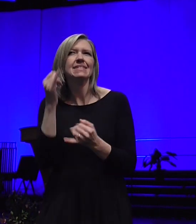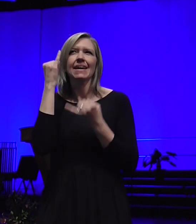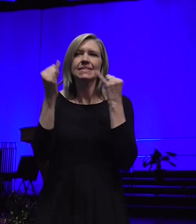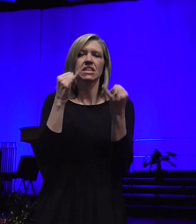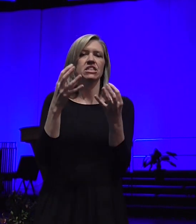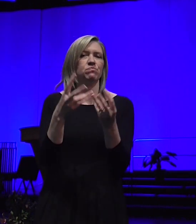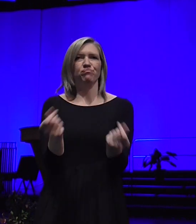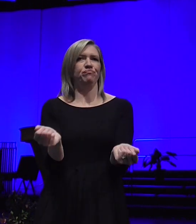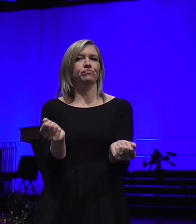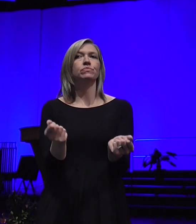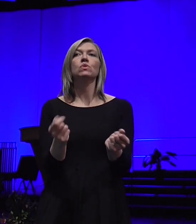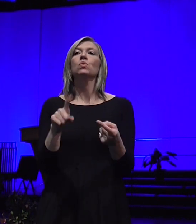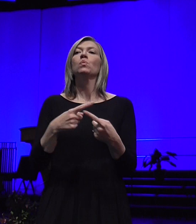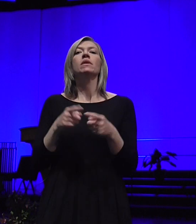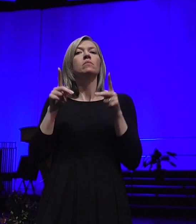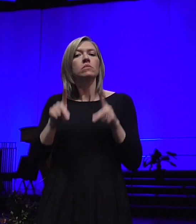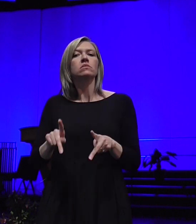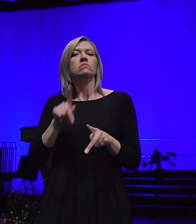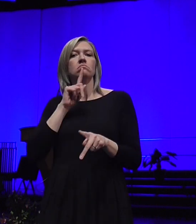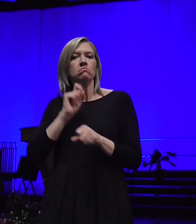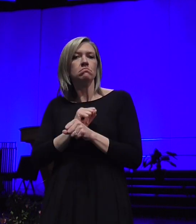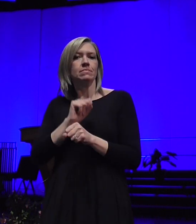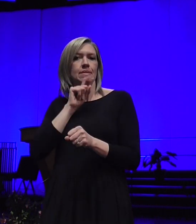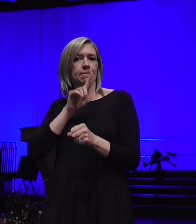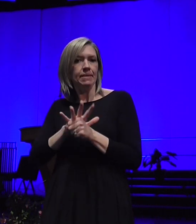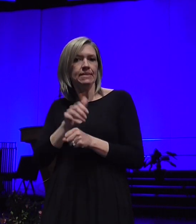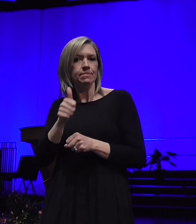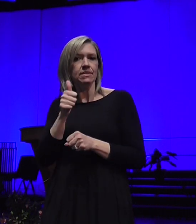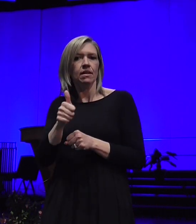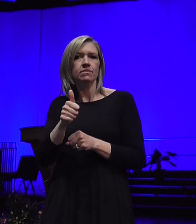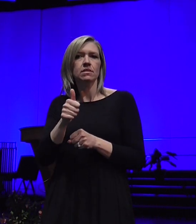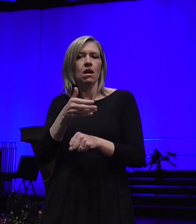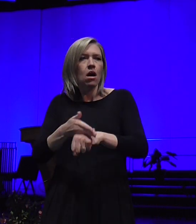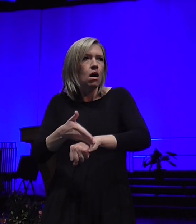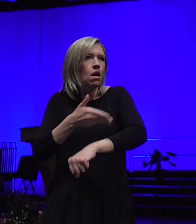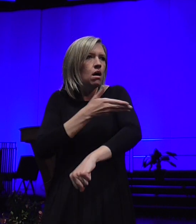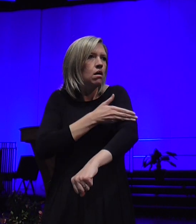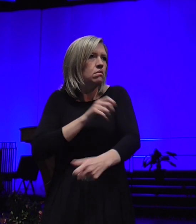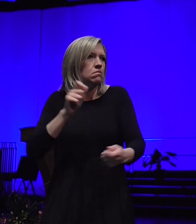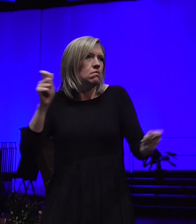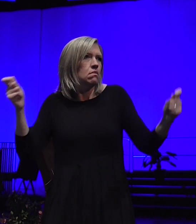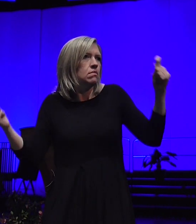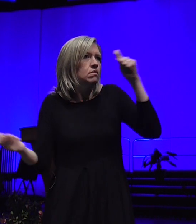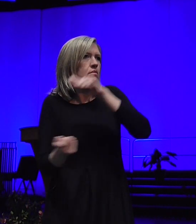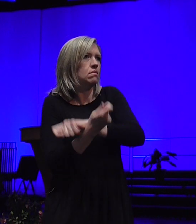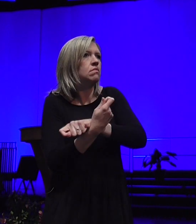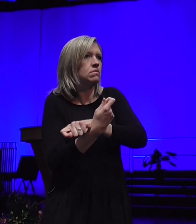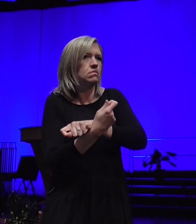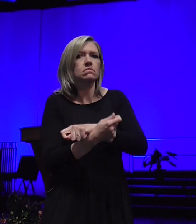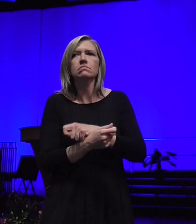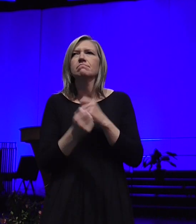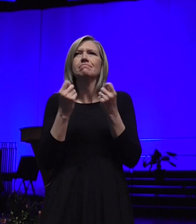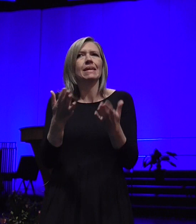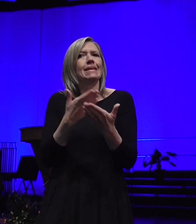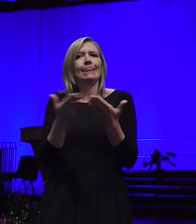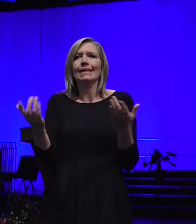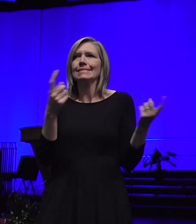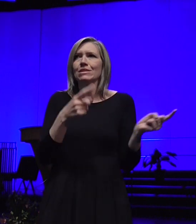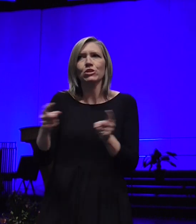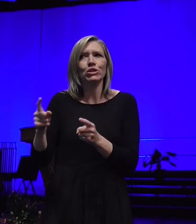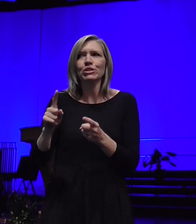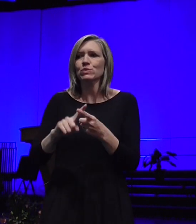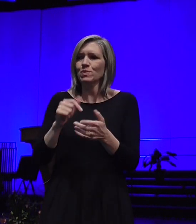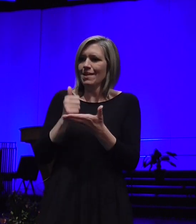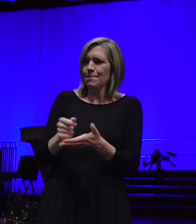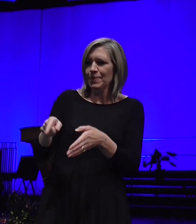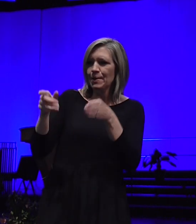the moment one definitely commits oneself, then providence moves too. All sorts of things occur to help one that